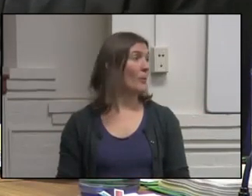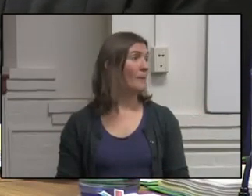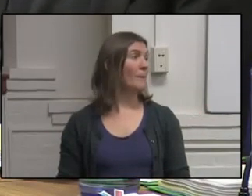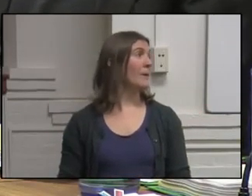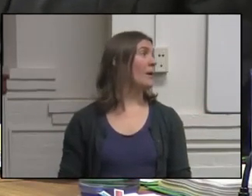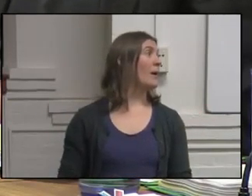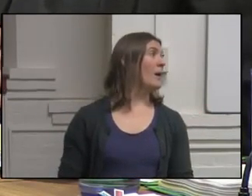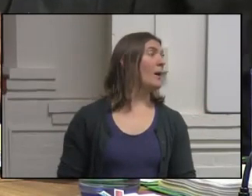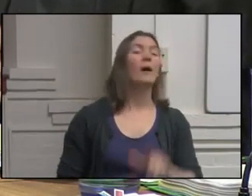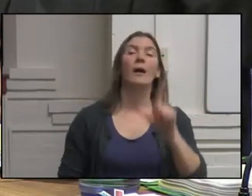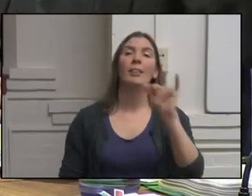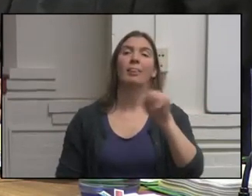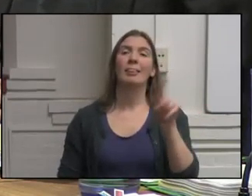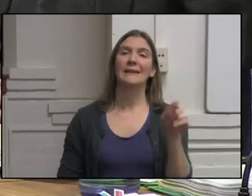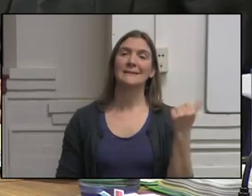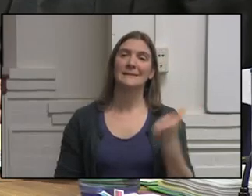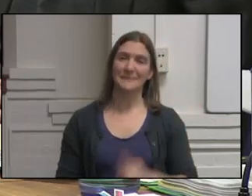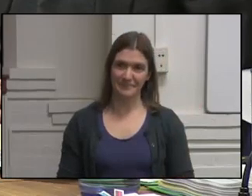Yes, miss.